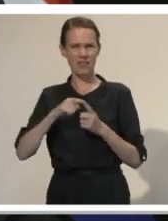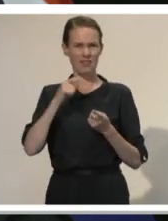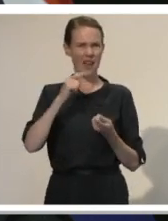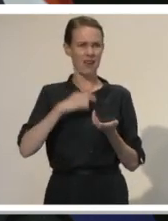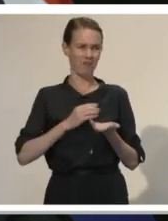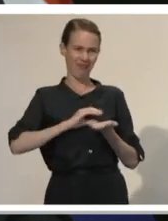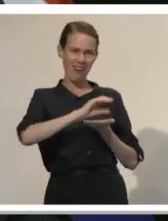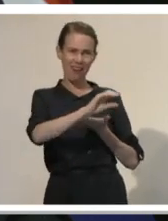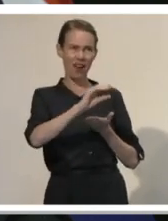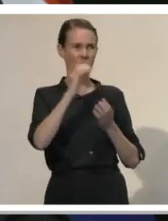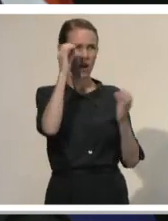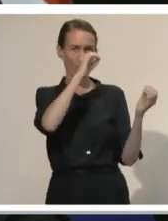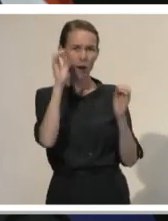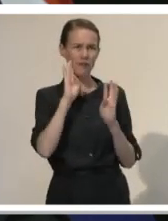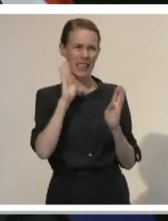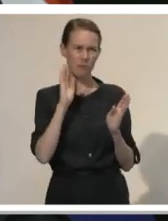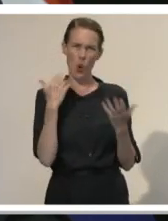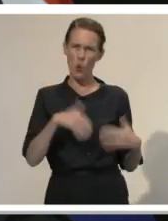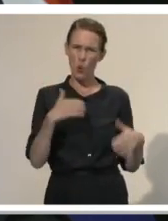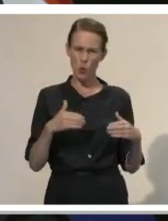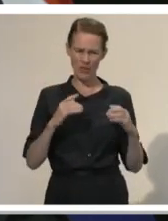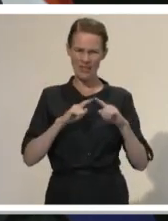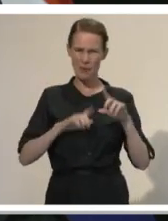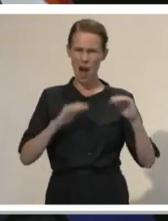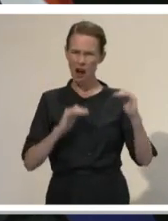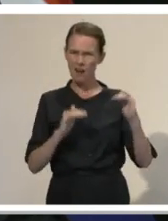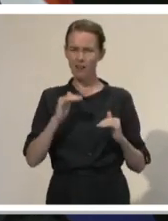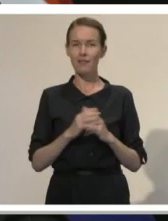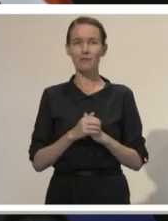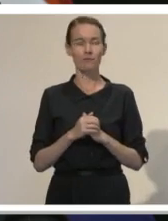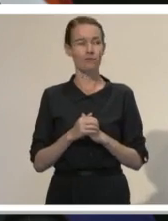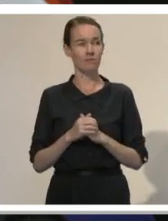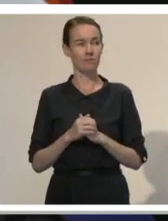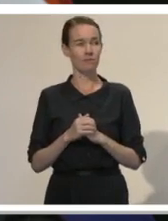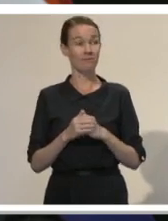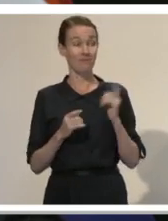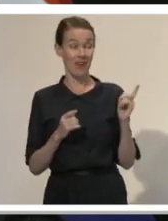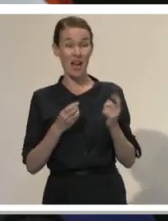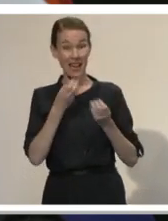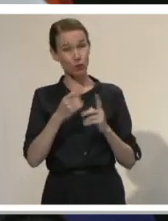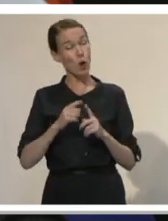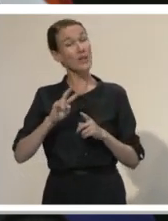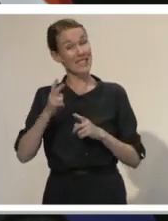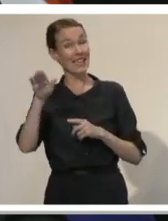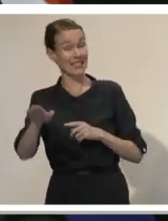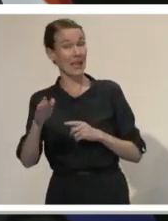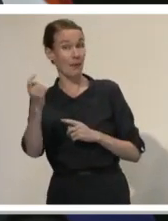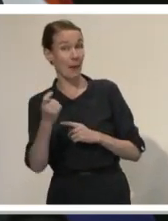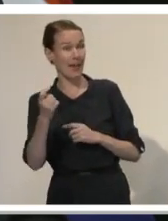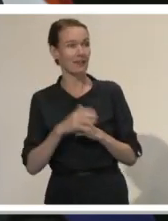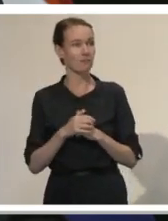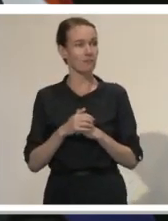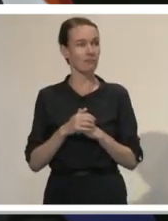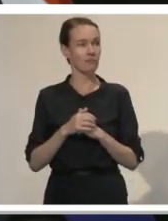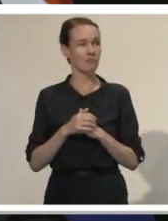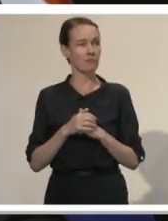first tranche of 2 media support packages. Second tranche, will the budget be roughly the same, or will there be more, or is it